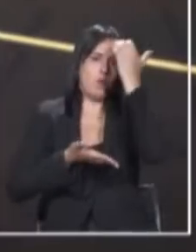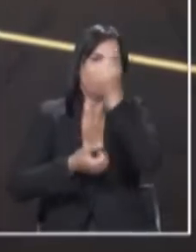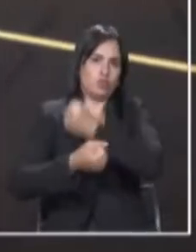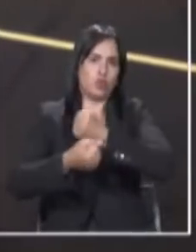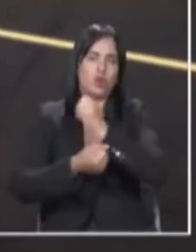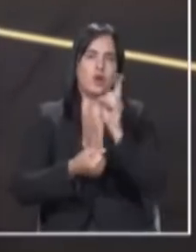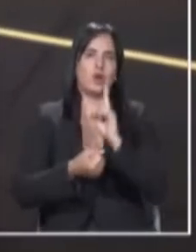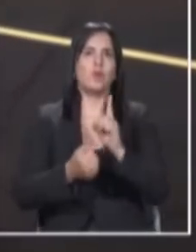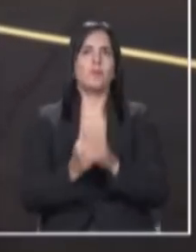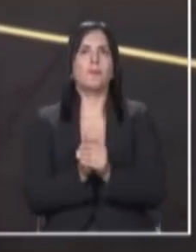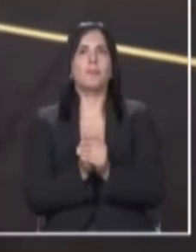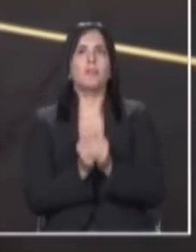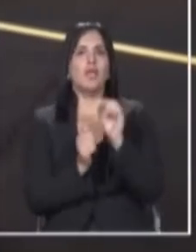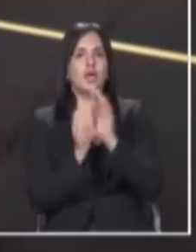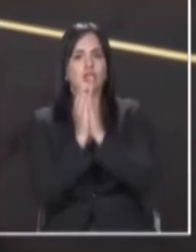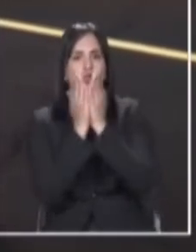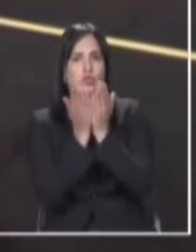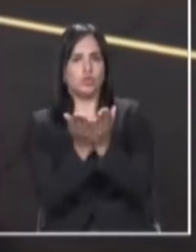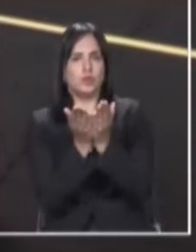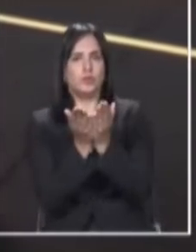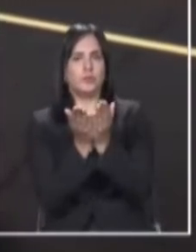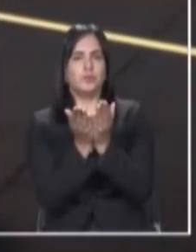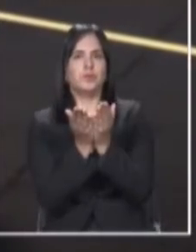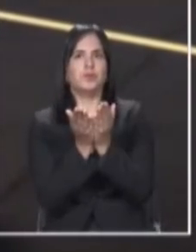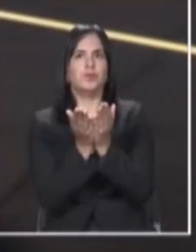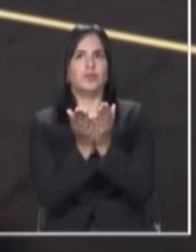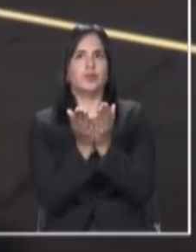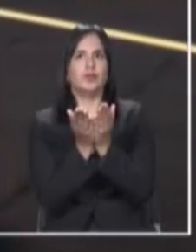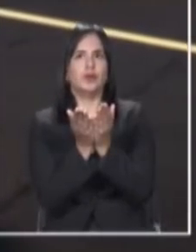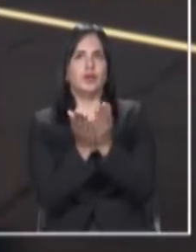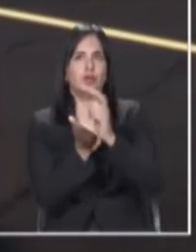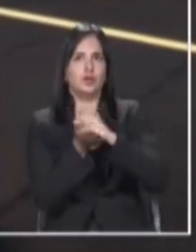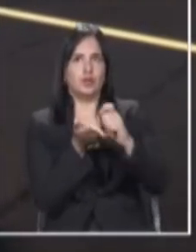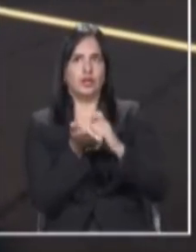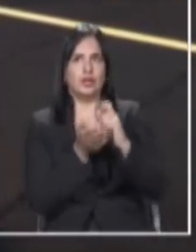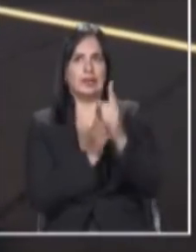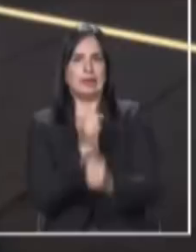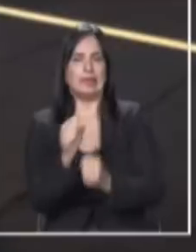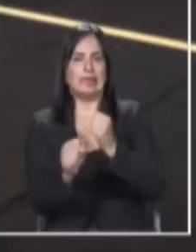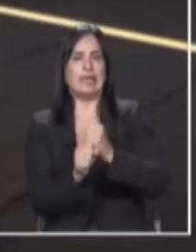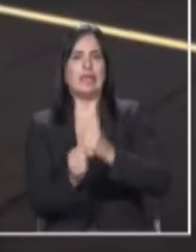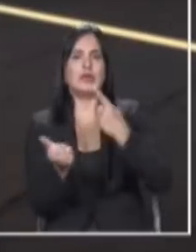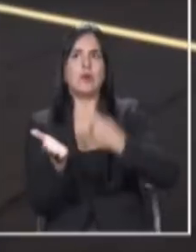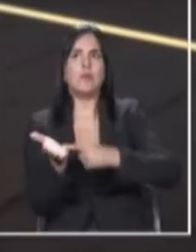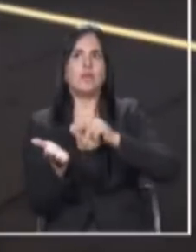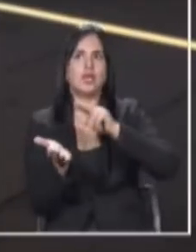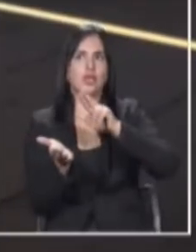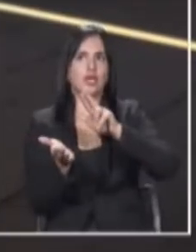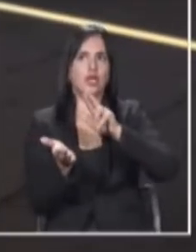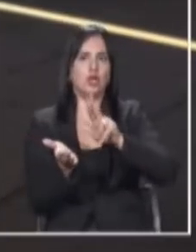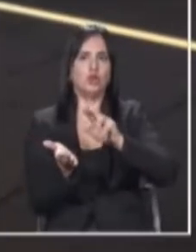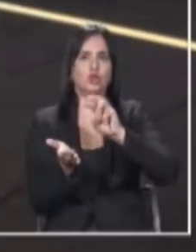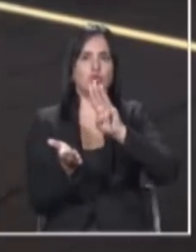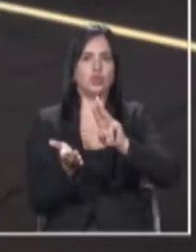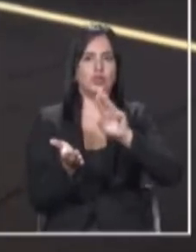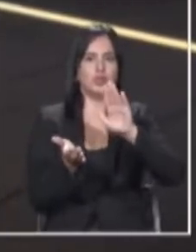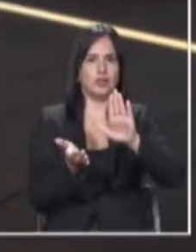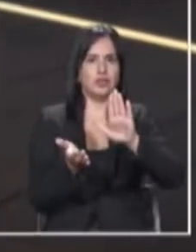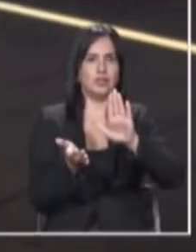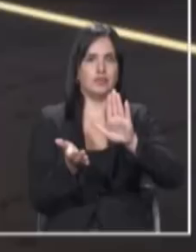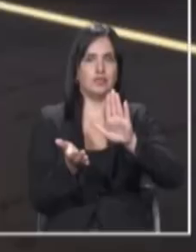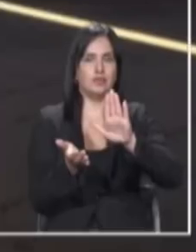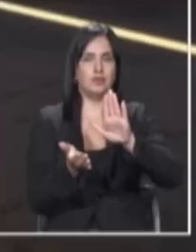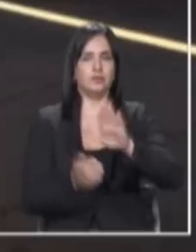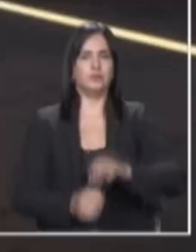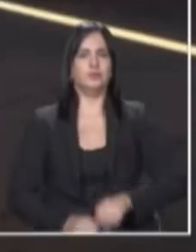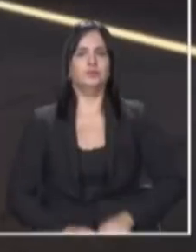in your book travel a naturalist Voyage around the world observations of Concepcion earthquake